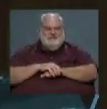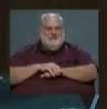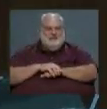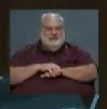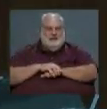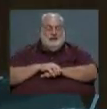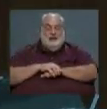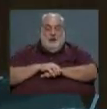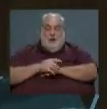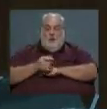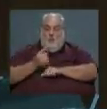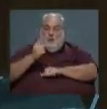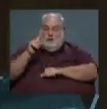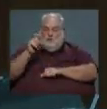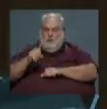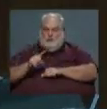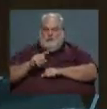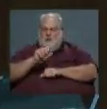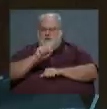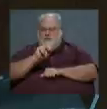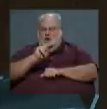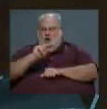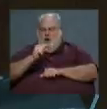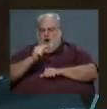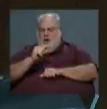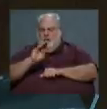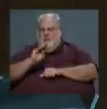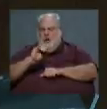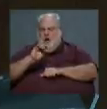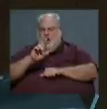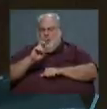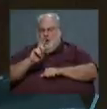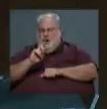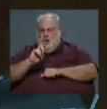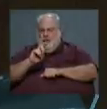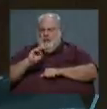I have one question. Songbird Media.